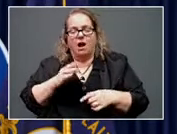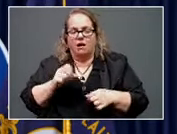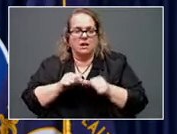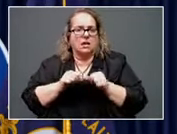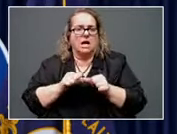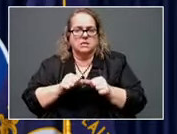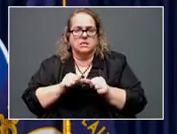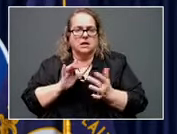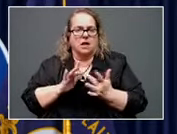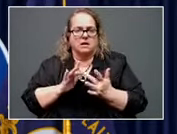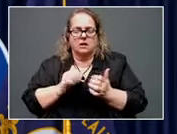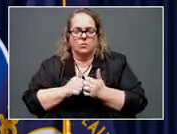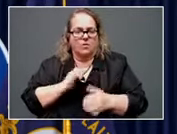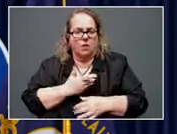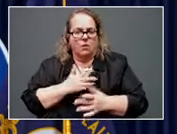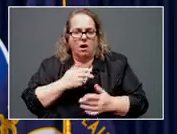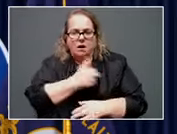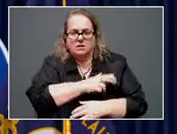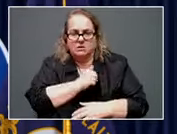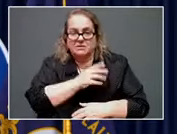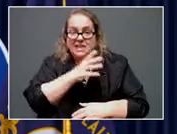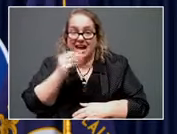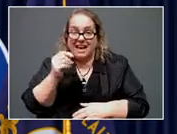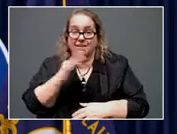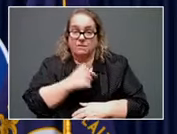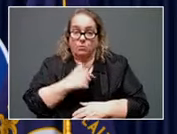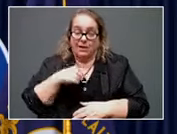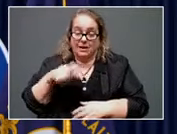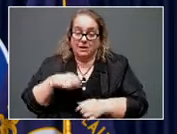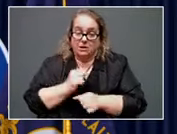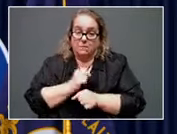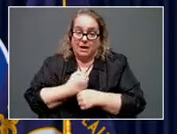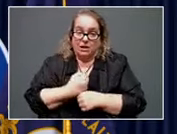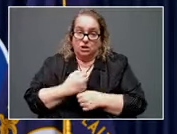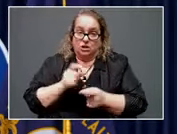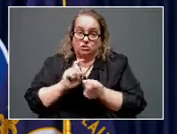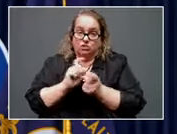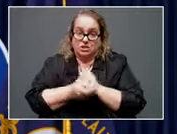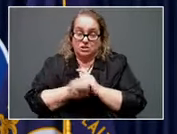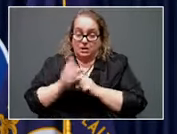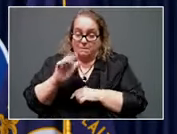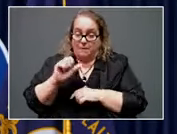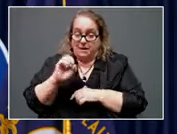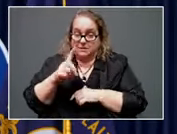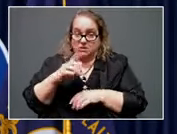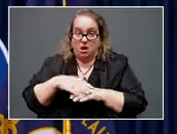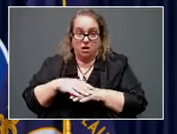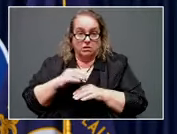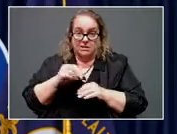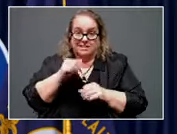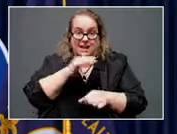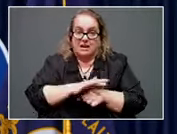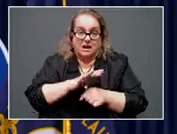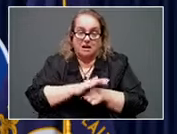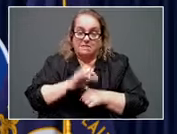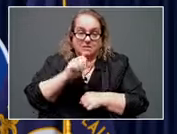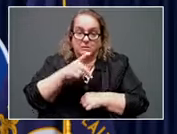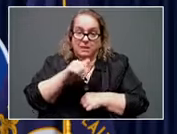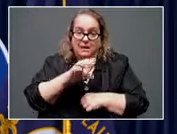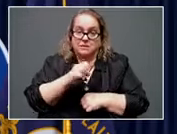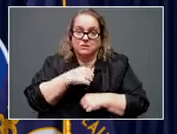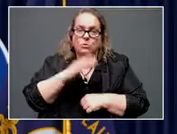And if we need to make changes based on a lack of space, we will absolutely do so. So this